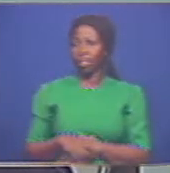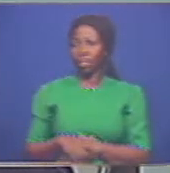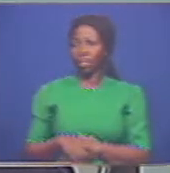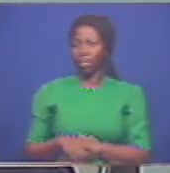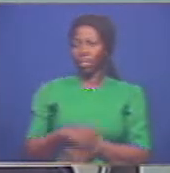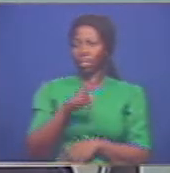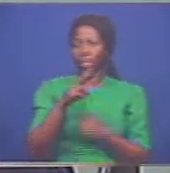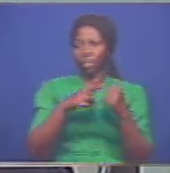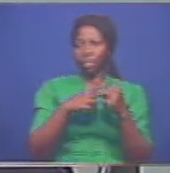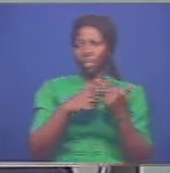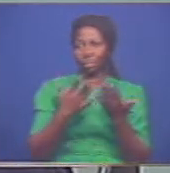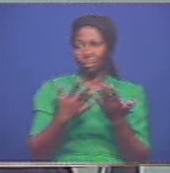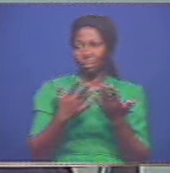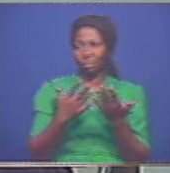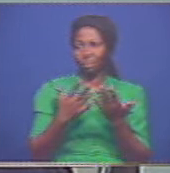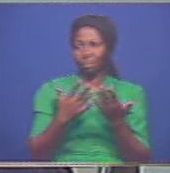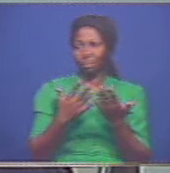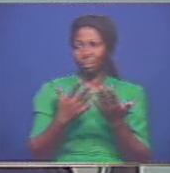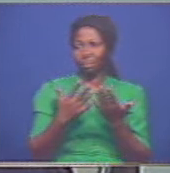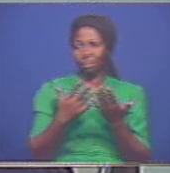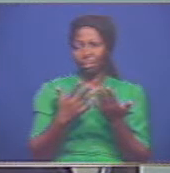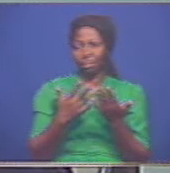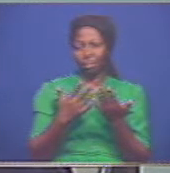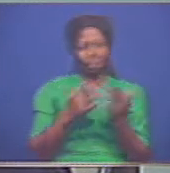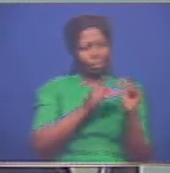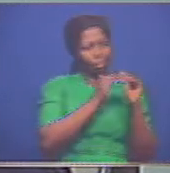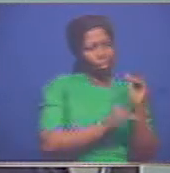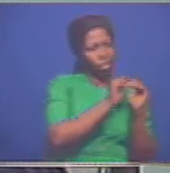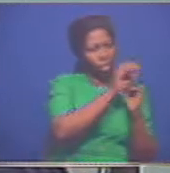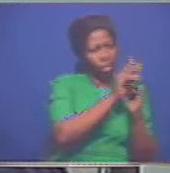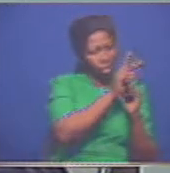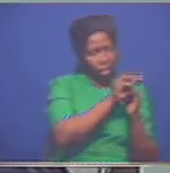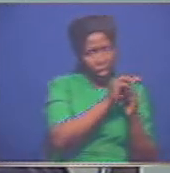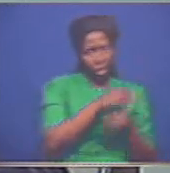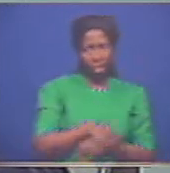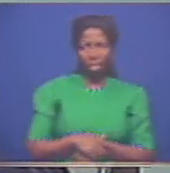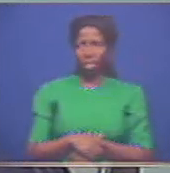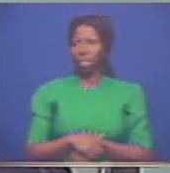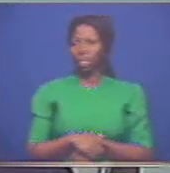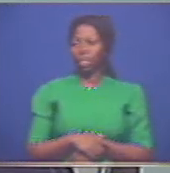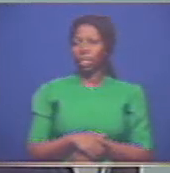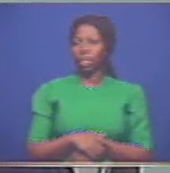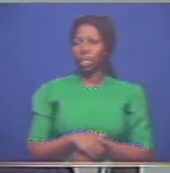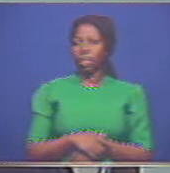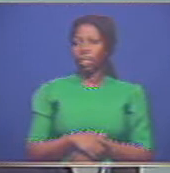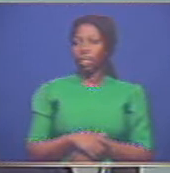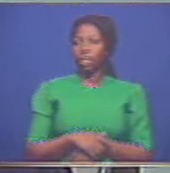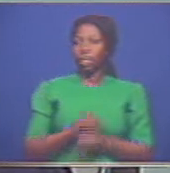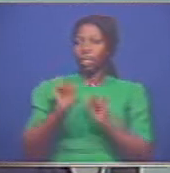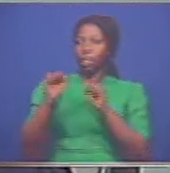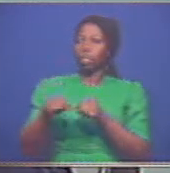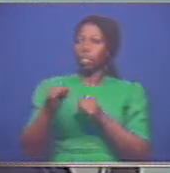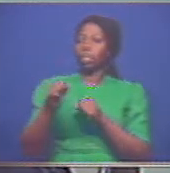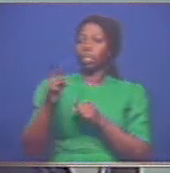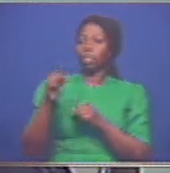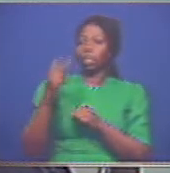75 to, I think it is less than. It's actually less than 50. It's less than 50 kilometers. And you can realize,